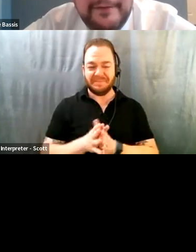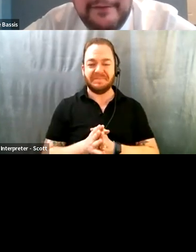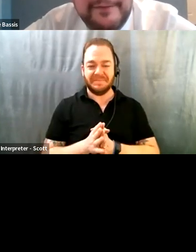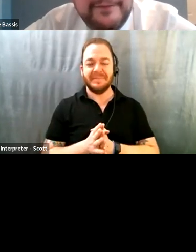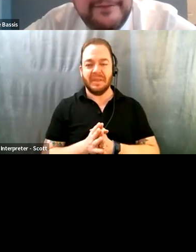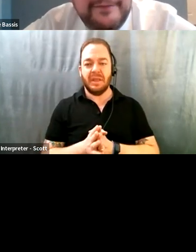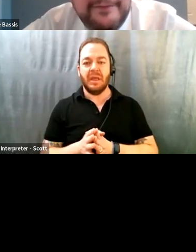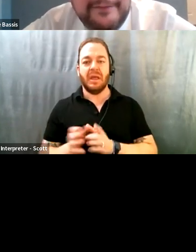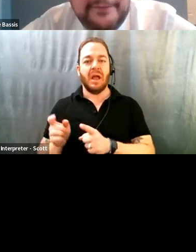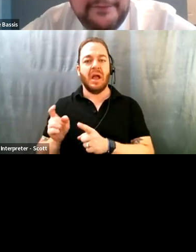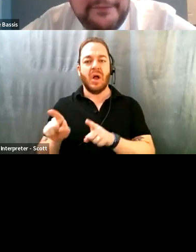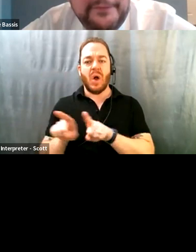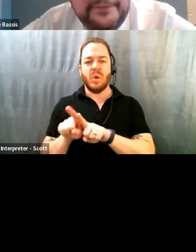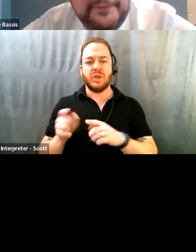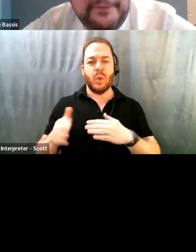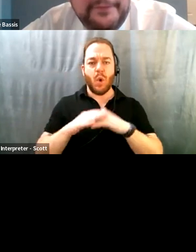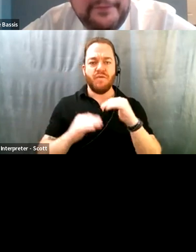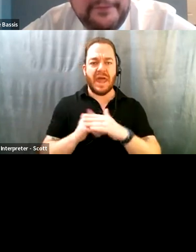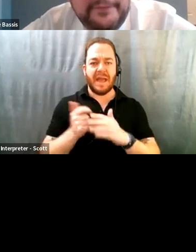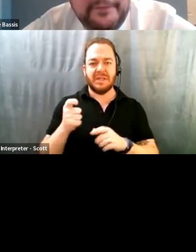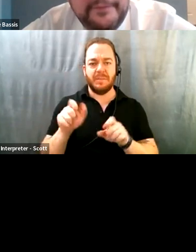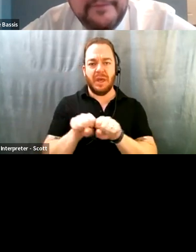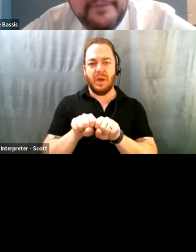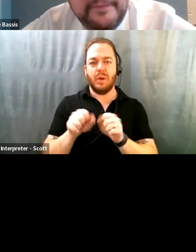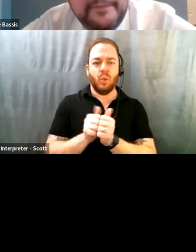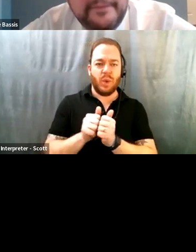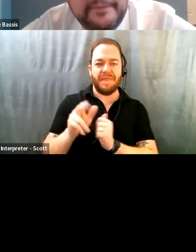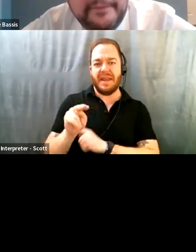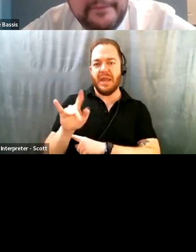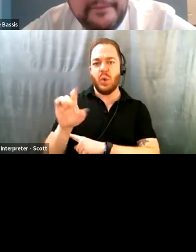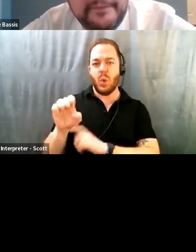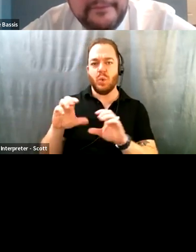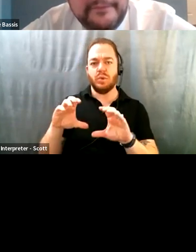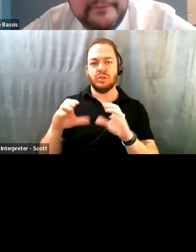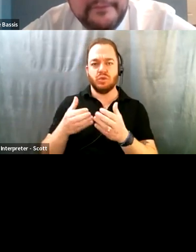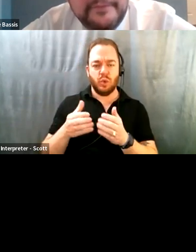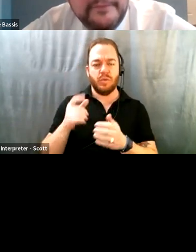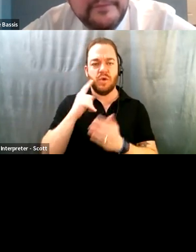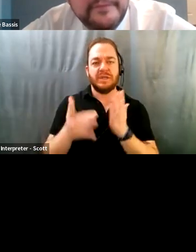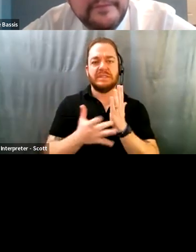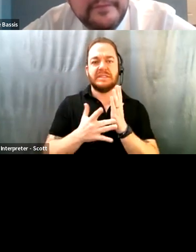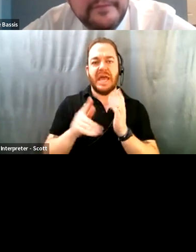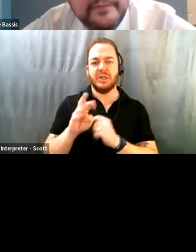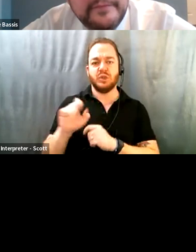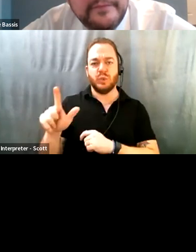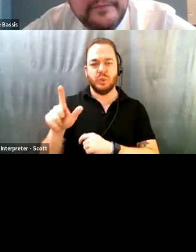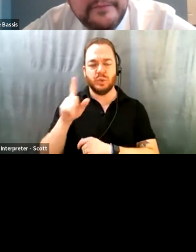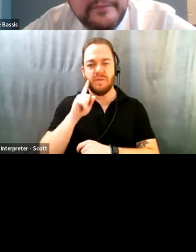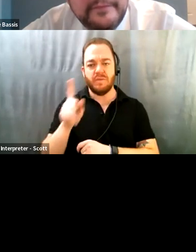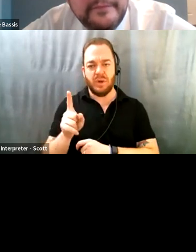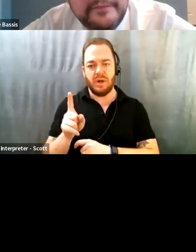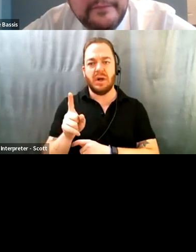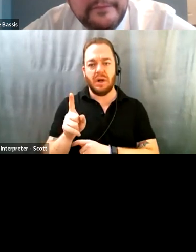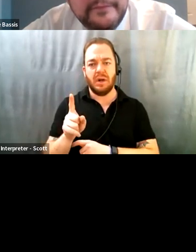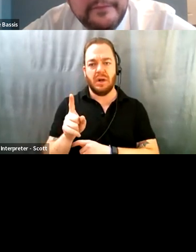And I think but it also overlaps a little bit with Nicole's group as far as the tech tools for as far as